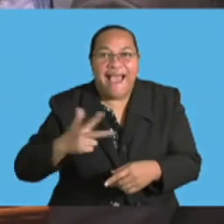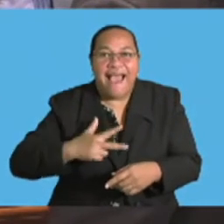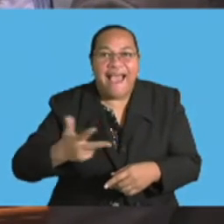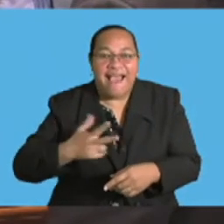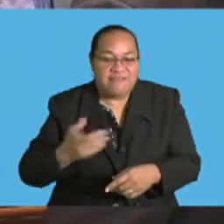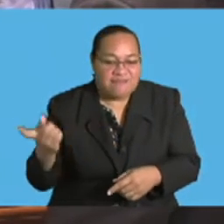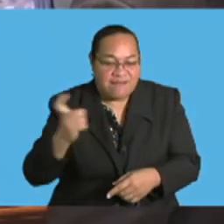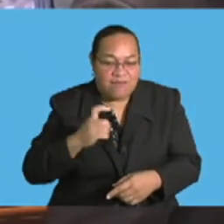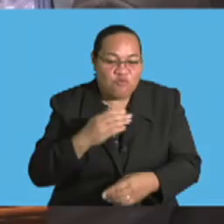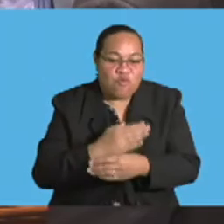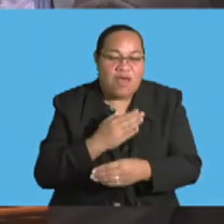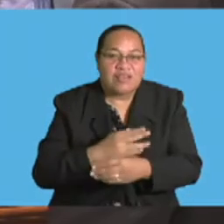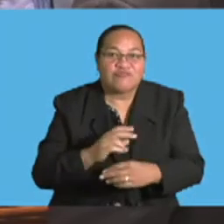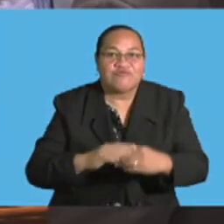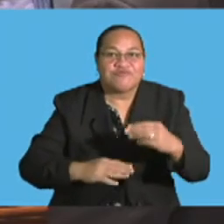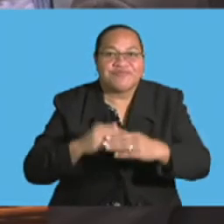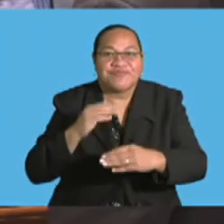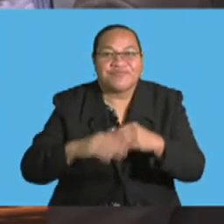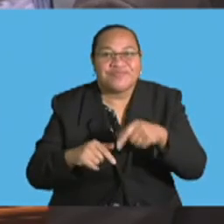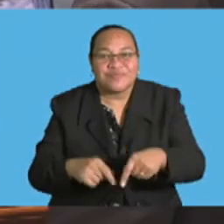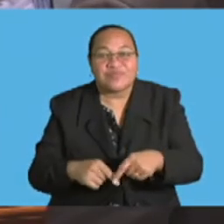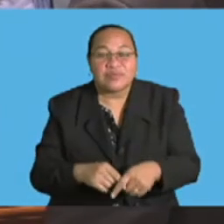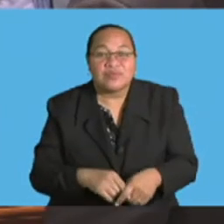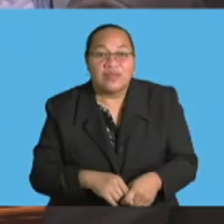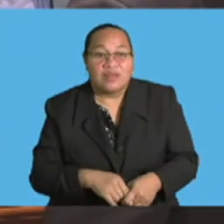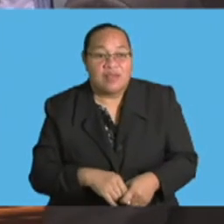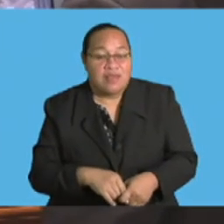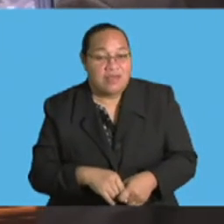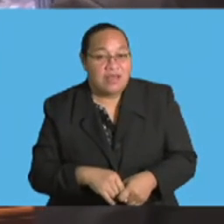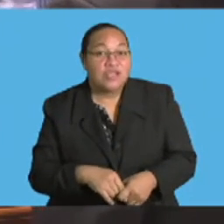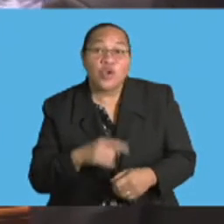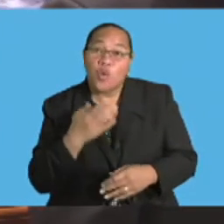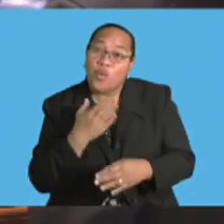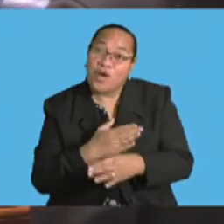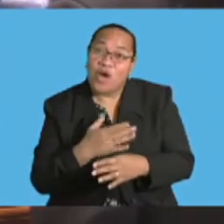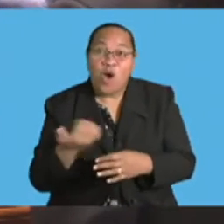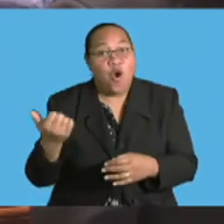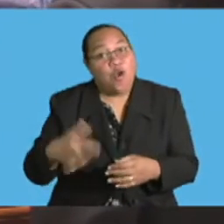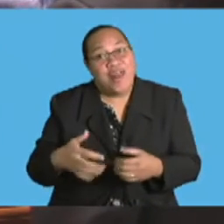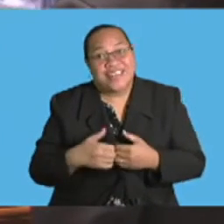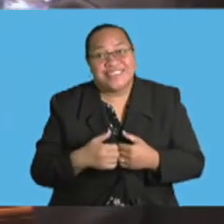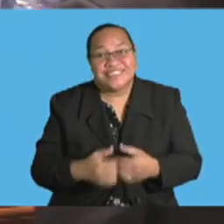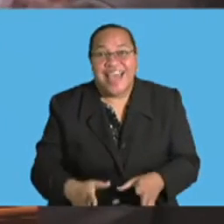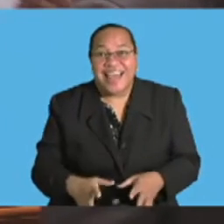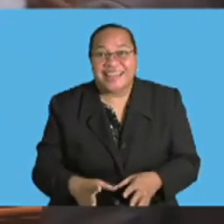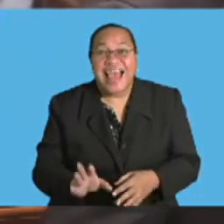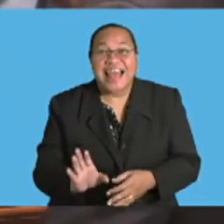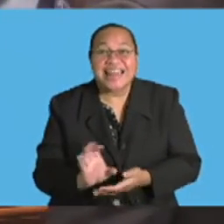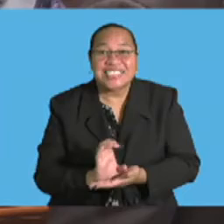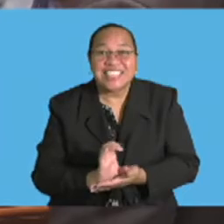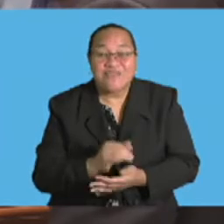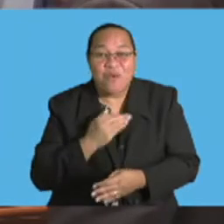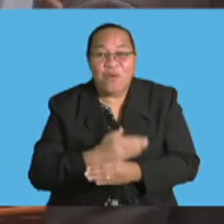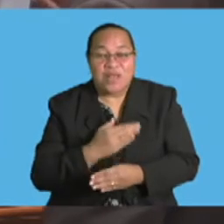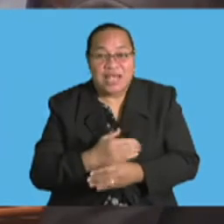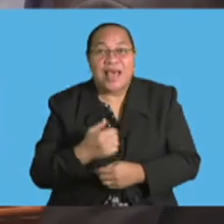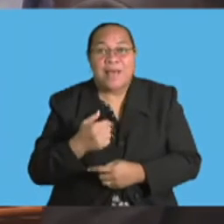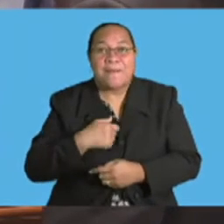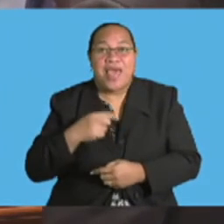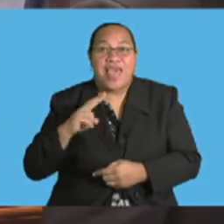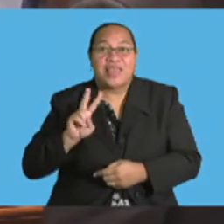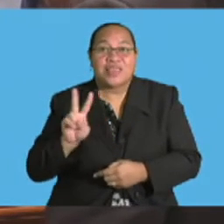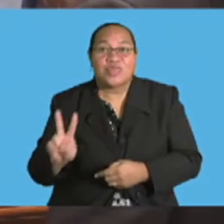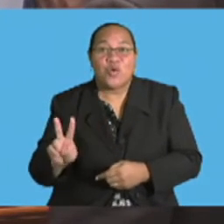For the benefit of this August House, Mr. Speaker, sir, work has already started. The civil works was in Nandi 2 weeks